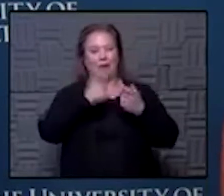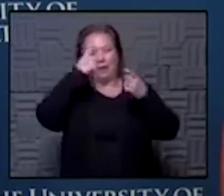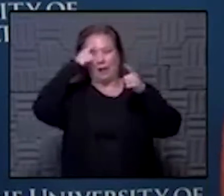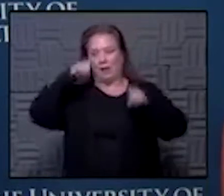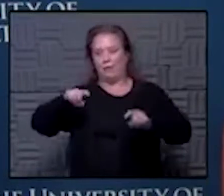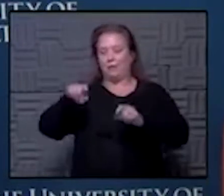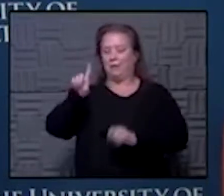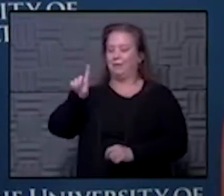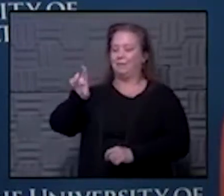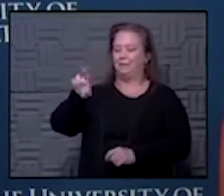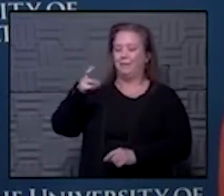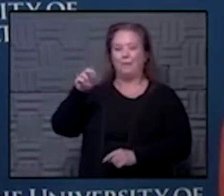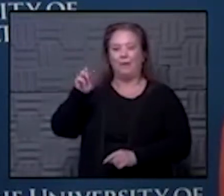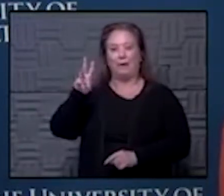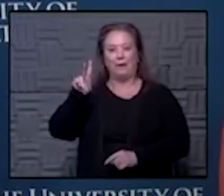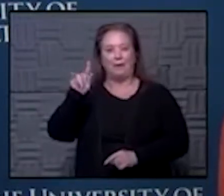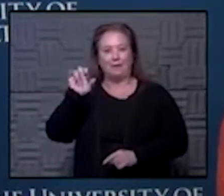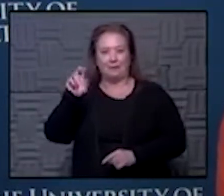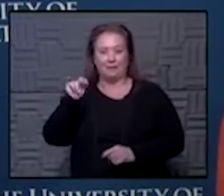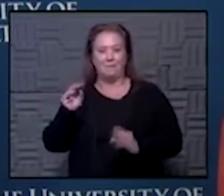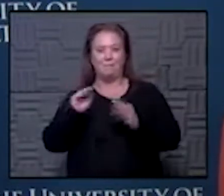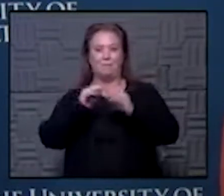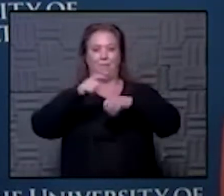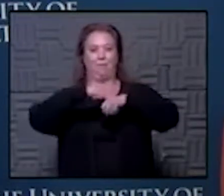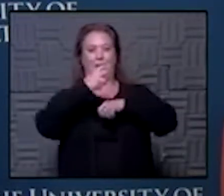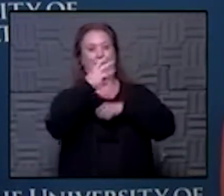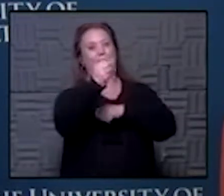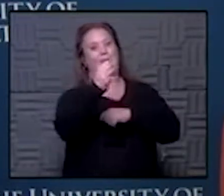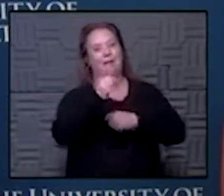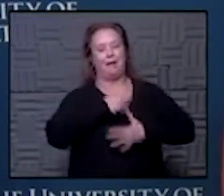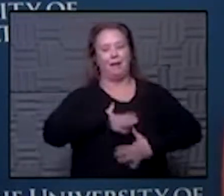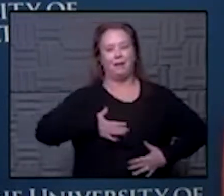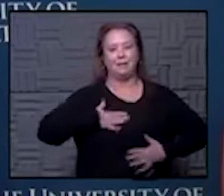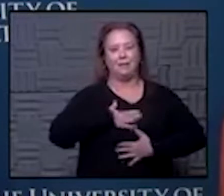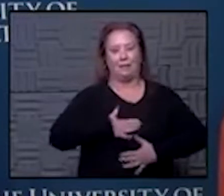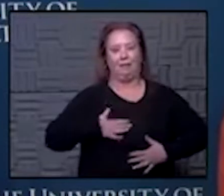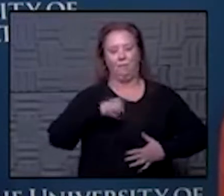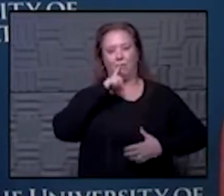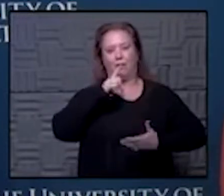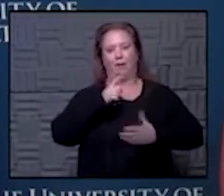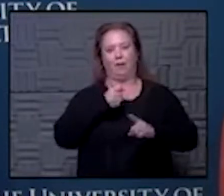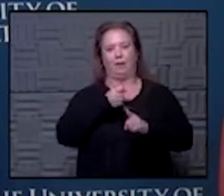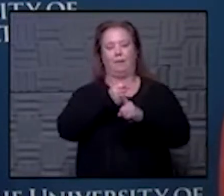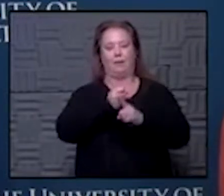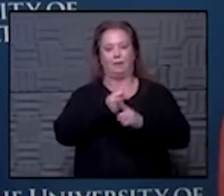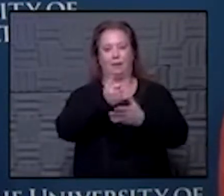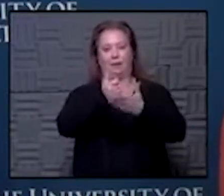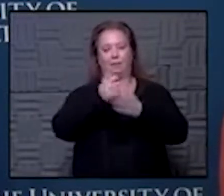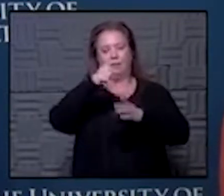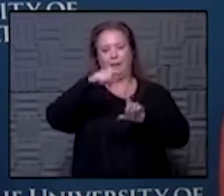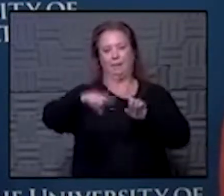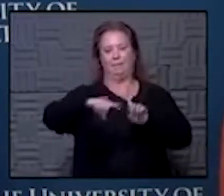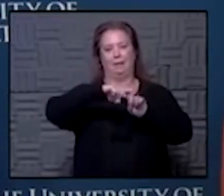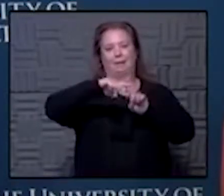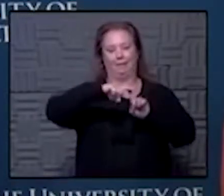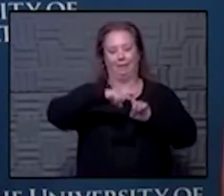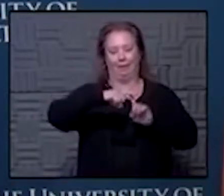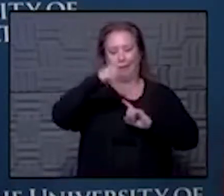Dr. Hawkinson said. The more time I can spend outside and do some kind of activity, I think it really impacts my positivity and my